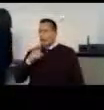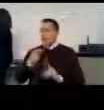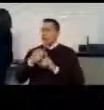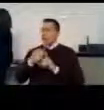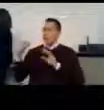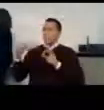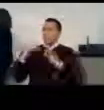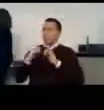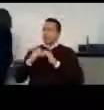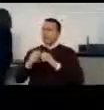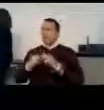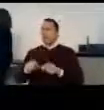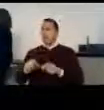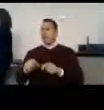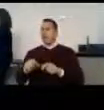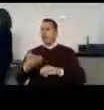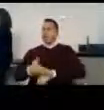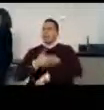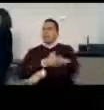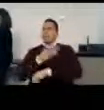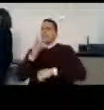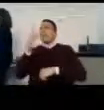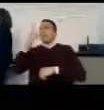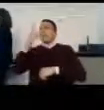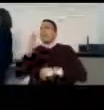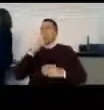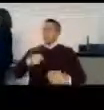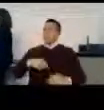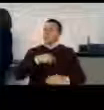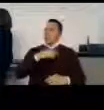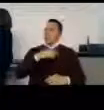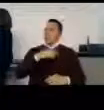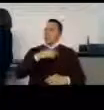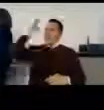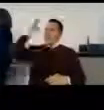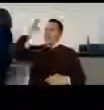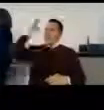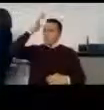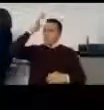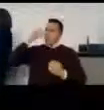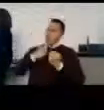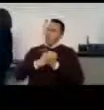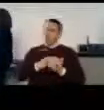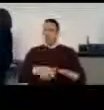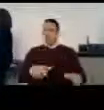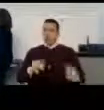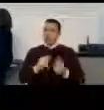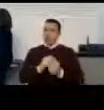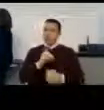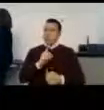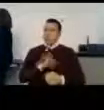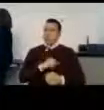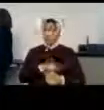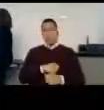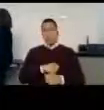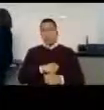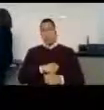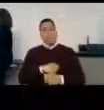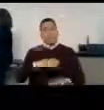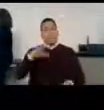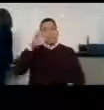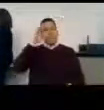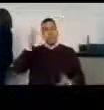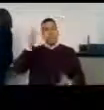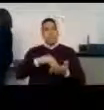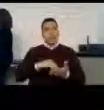please address how we can advance the future as parent advocates of children with disabilities? Well, hello